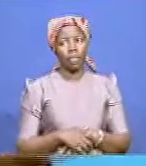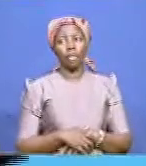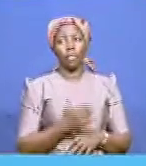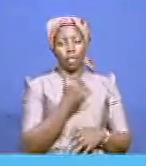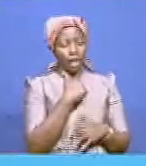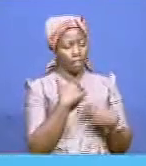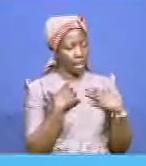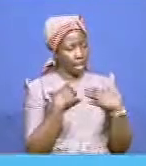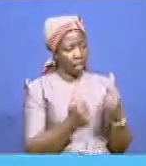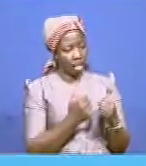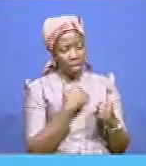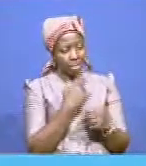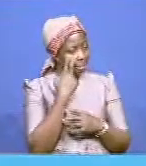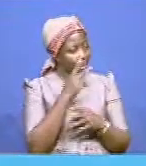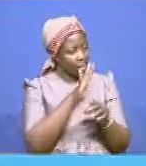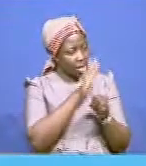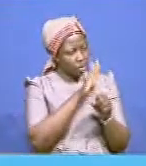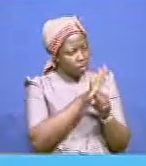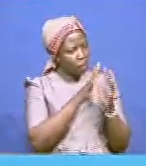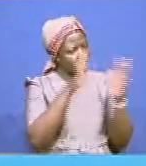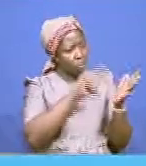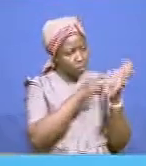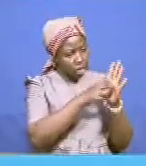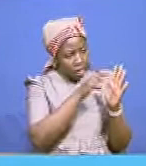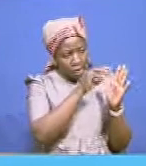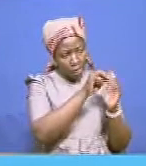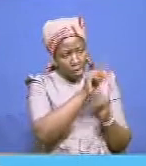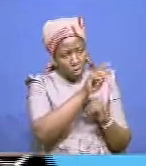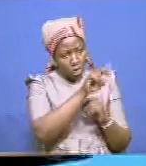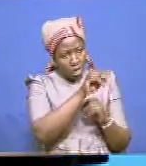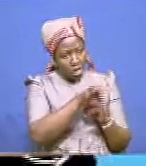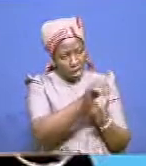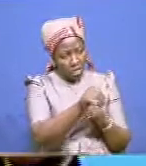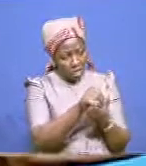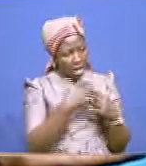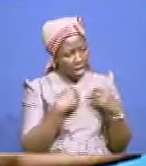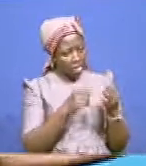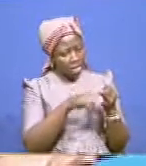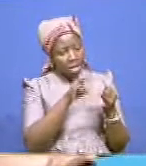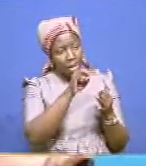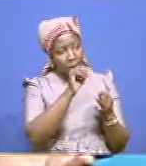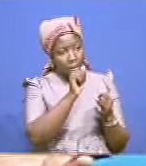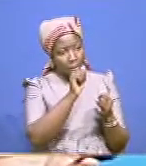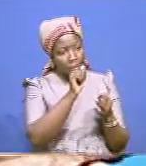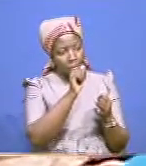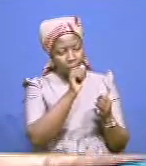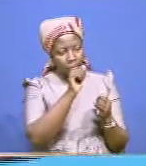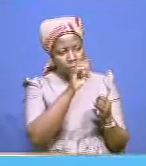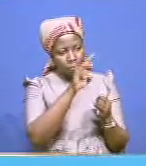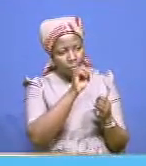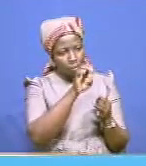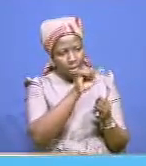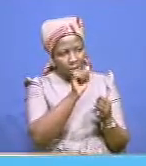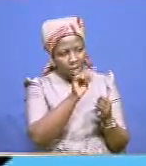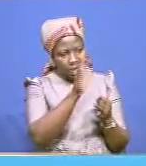health. I've seen a number of big projects in Makueni County. There is health. Yes. There is the mega dam. Yes. At least it's a